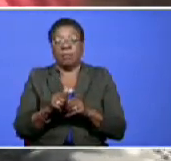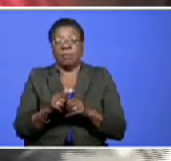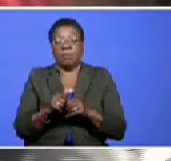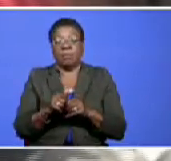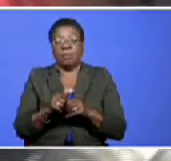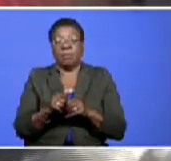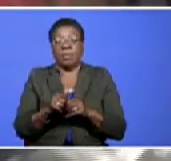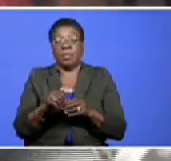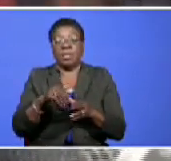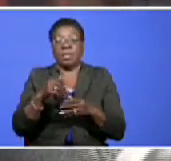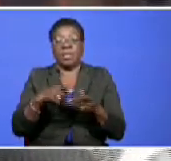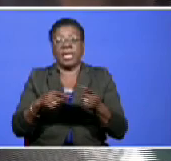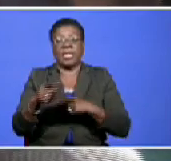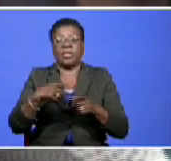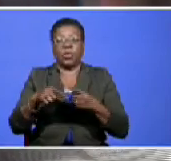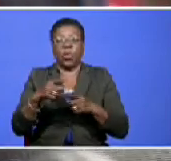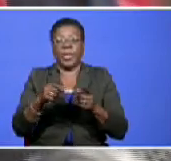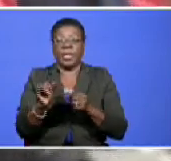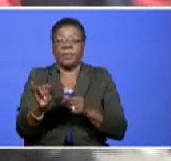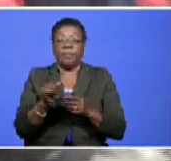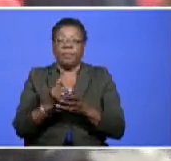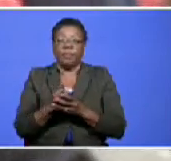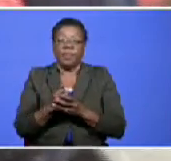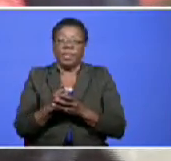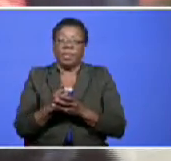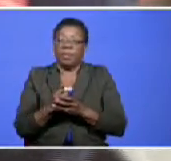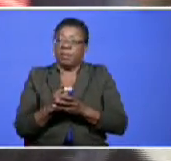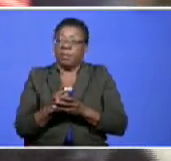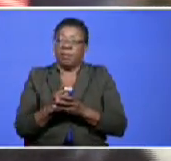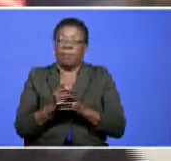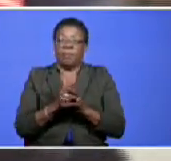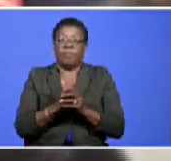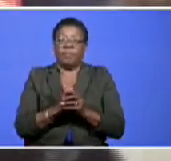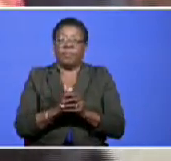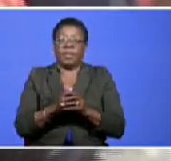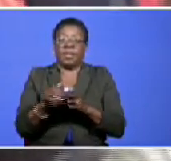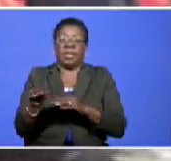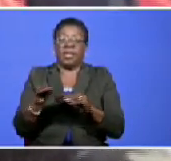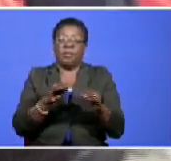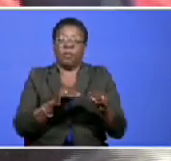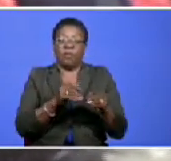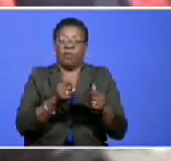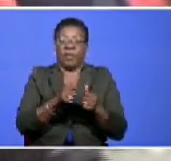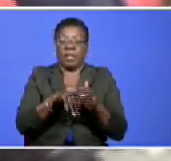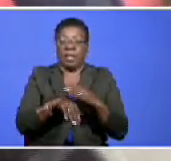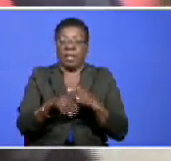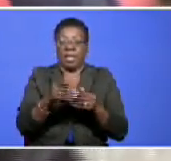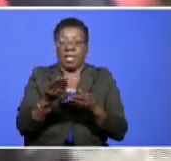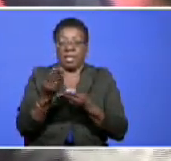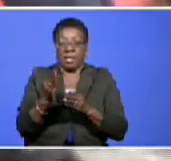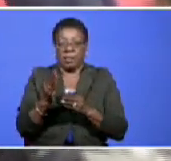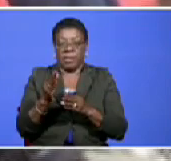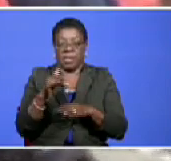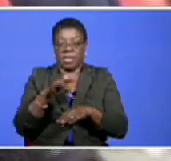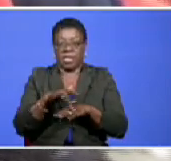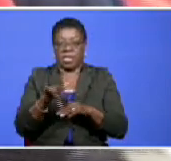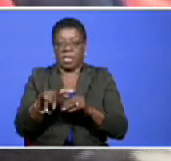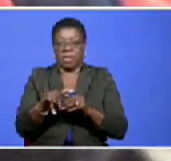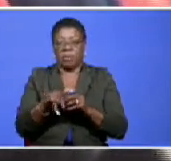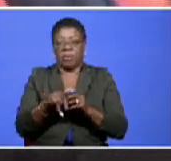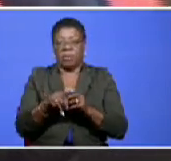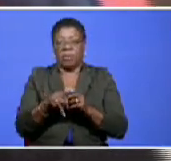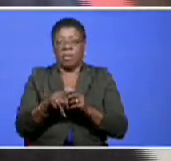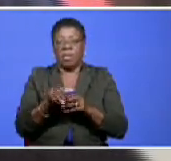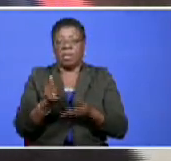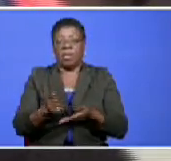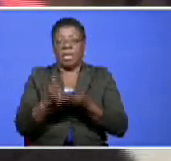going. First drive we were kind of stagnant, but just us going fast, us adjusting like that got us going, and I felt like